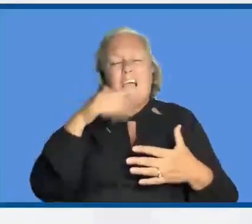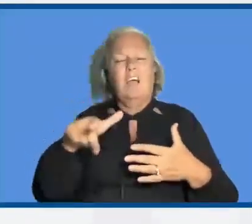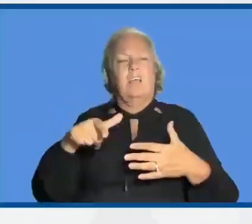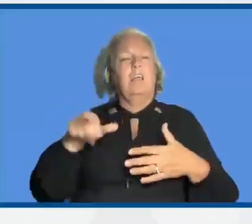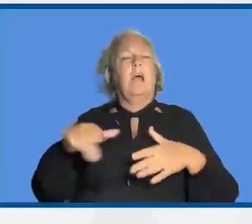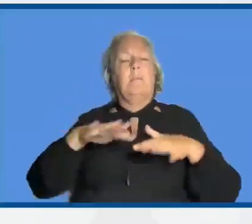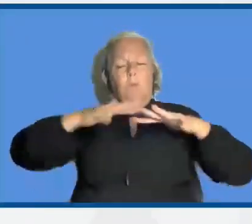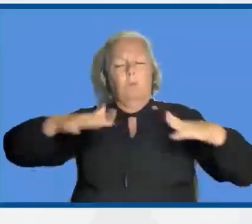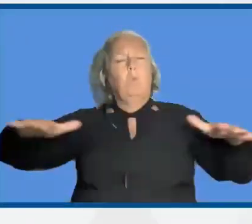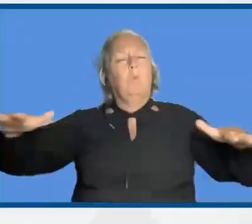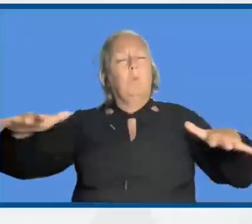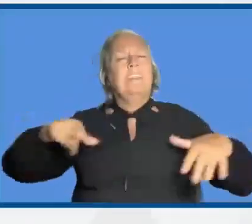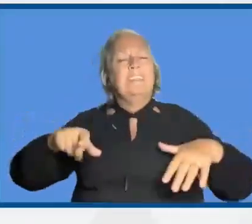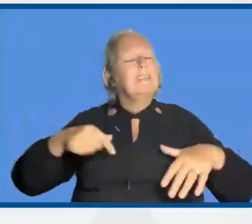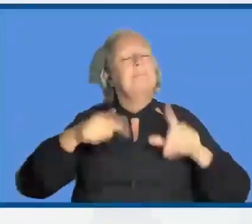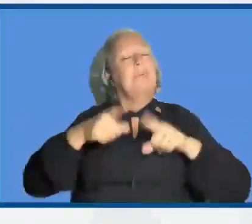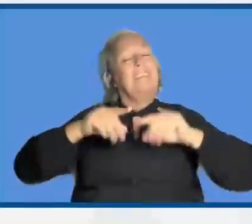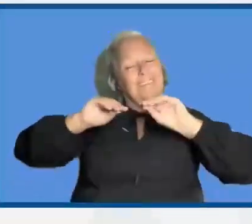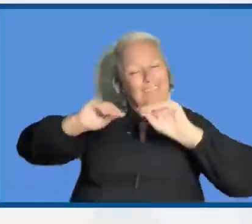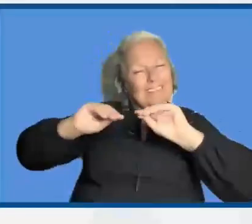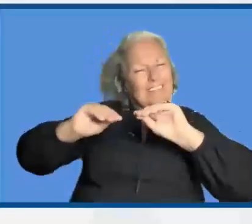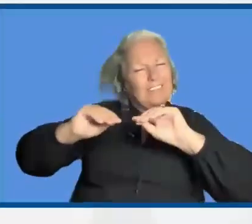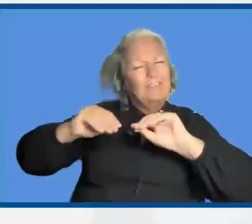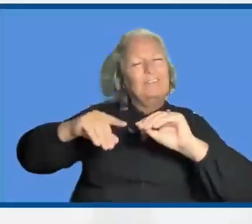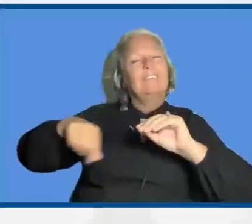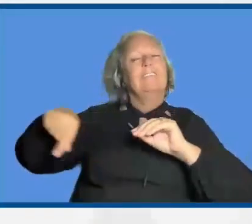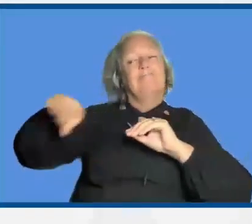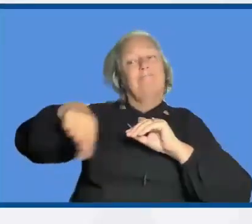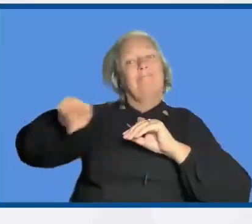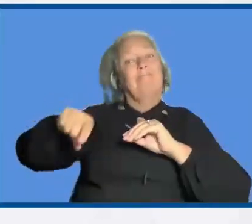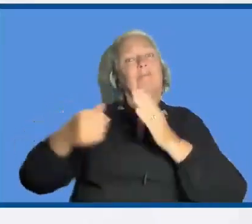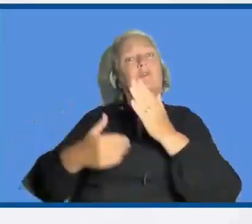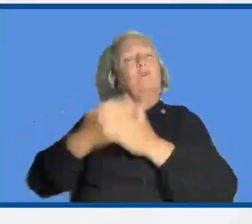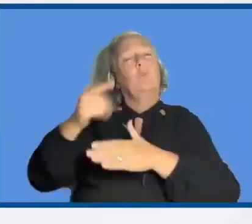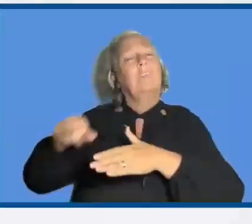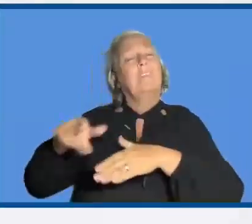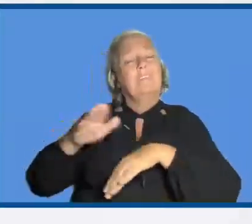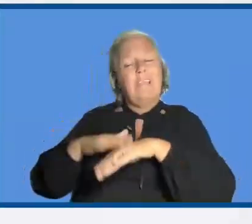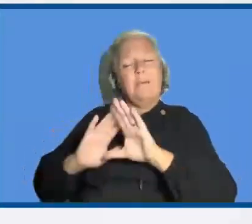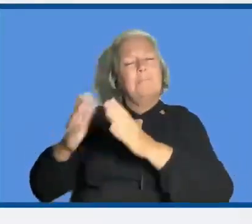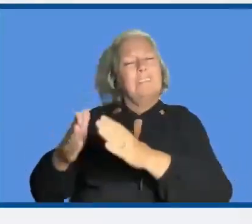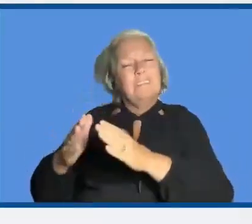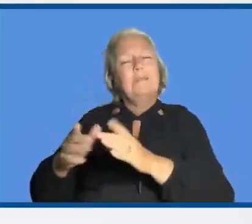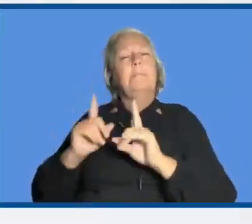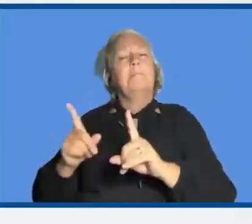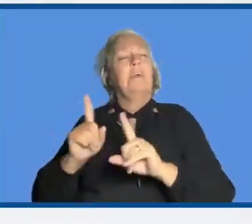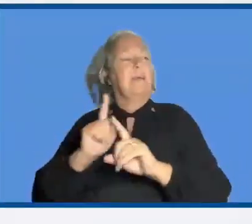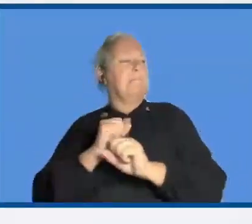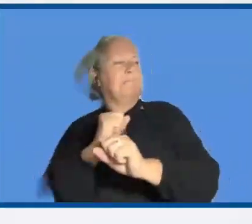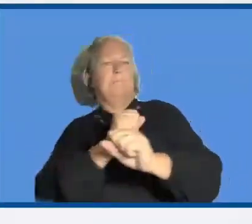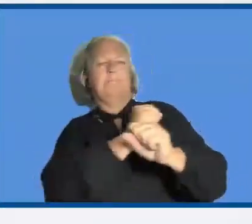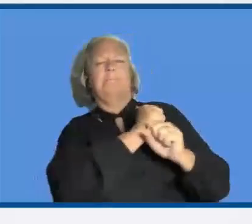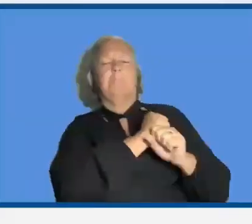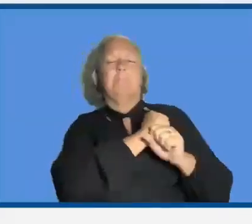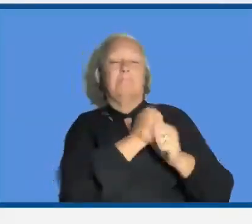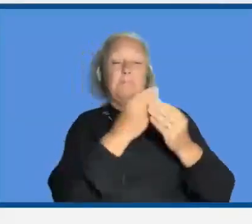learn, and we need to teach these other generations to defend themselves. Many of us don't know